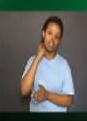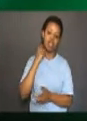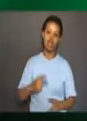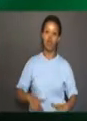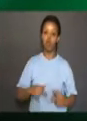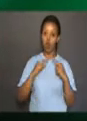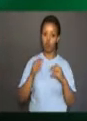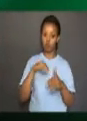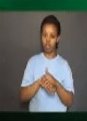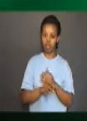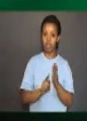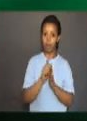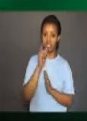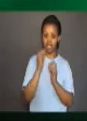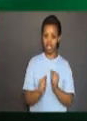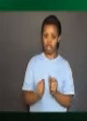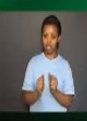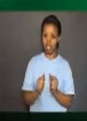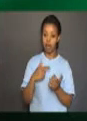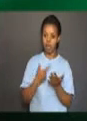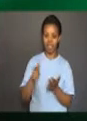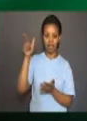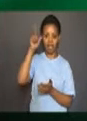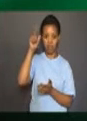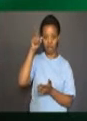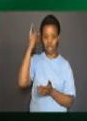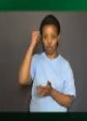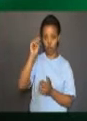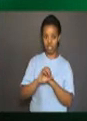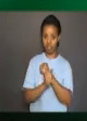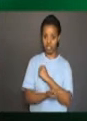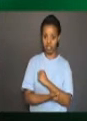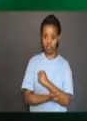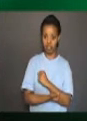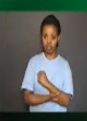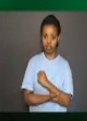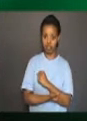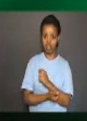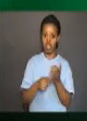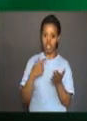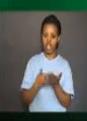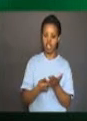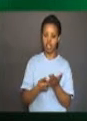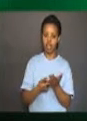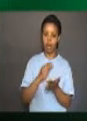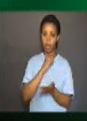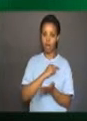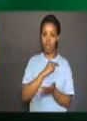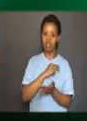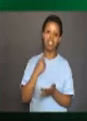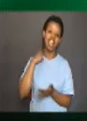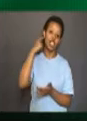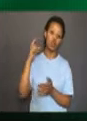life, then, according to Lamarckian theory, it would pass on the trait of having